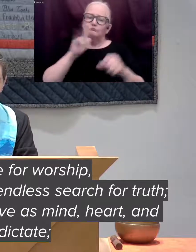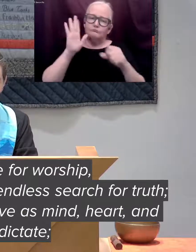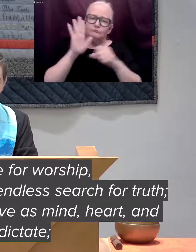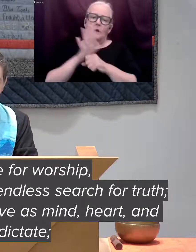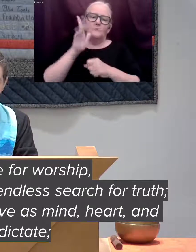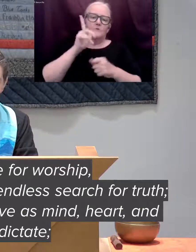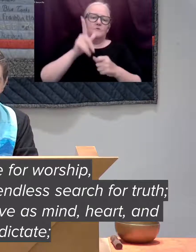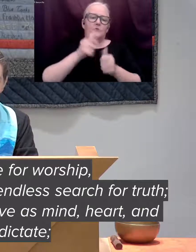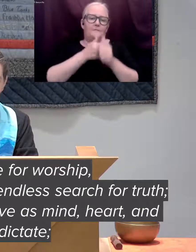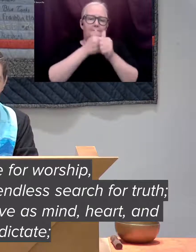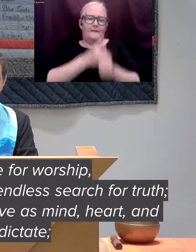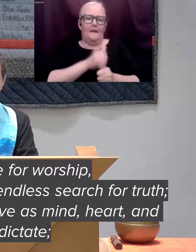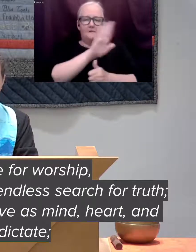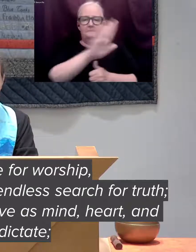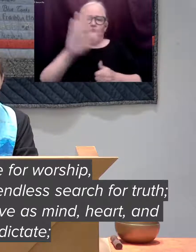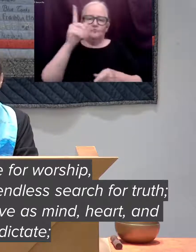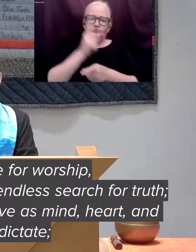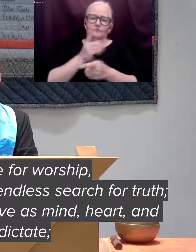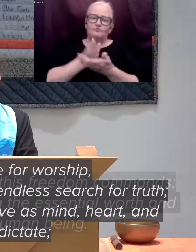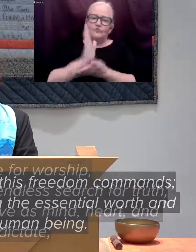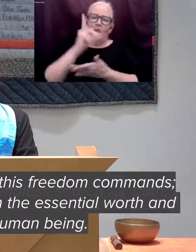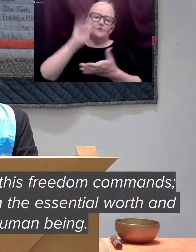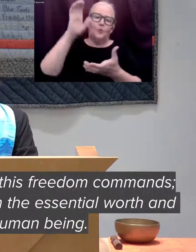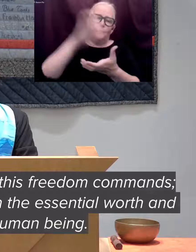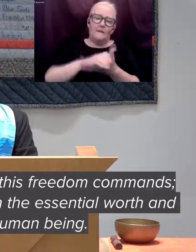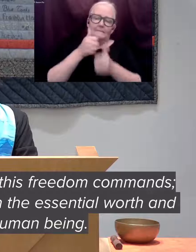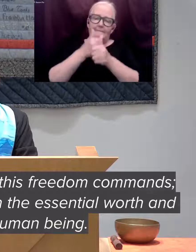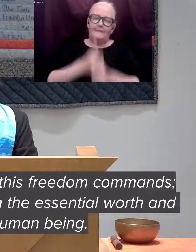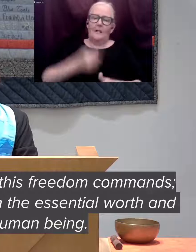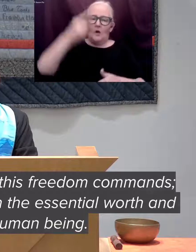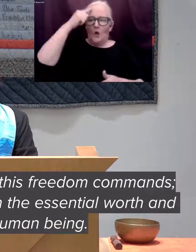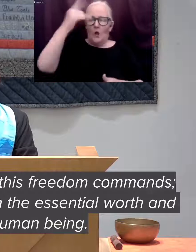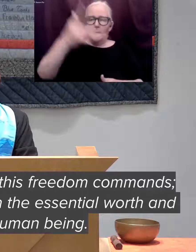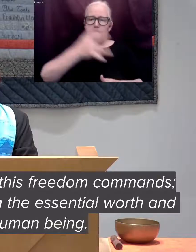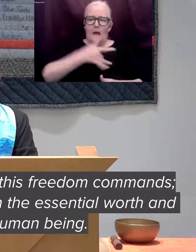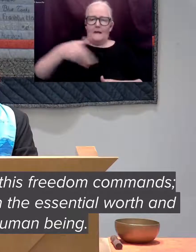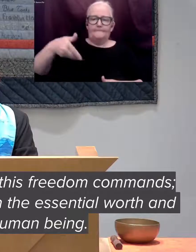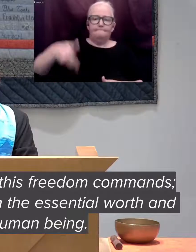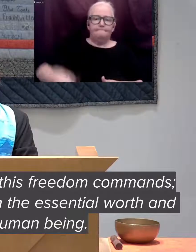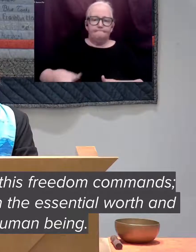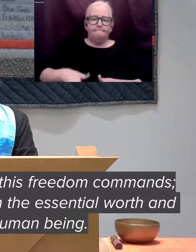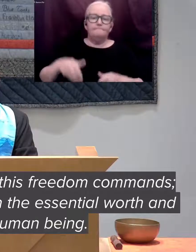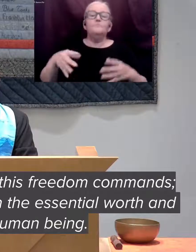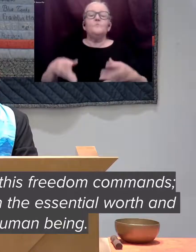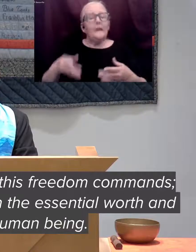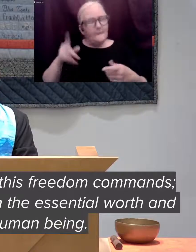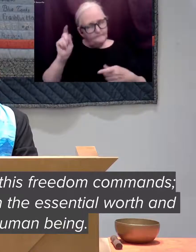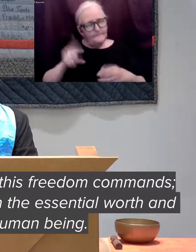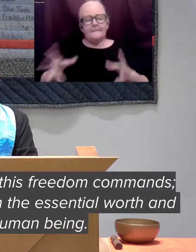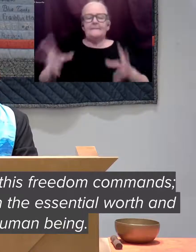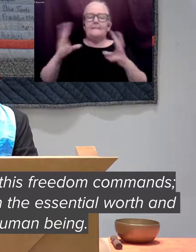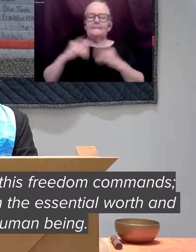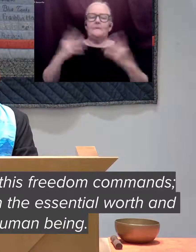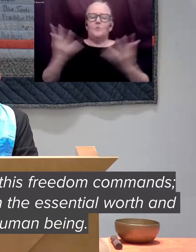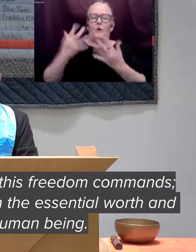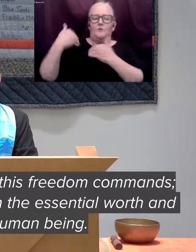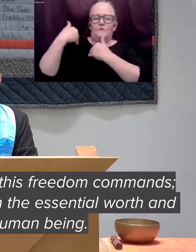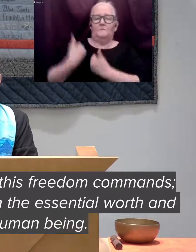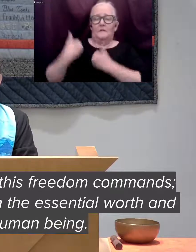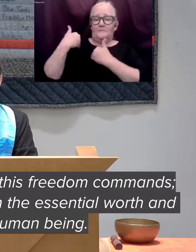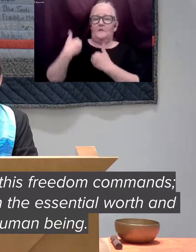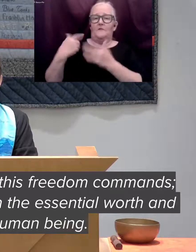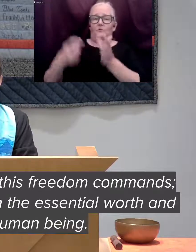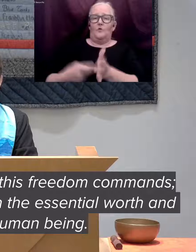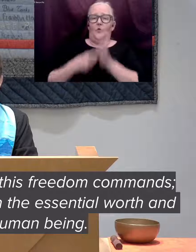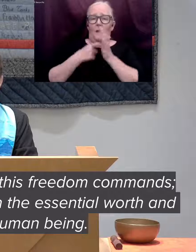and conscience dictate, to accept the responsibilities this freedom commands, and to implement